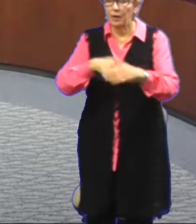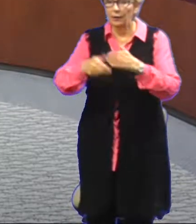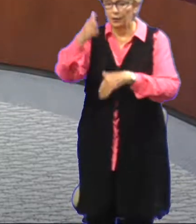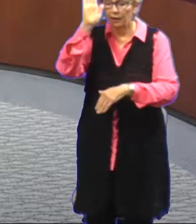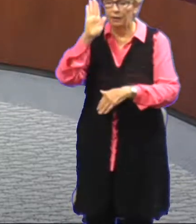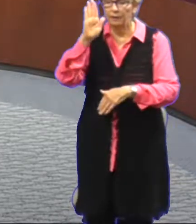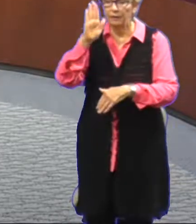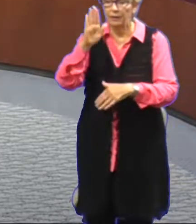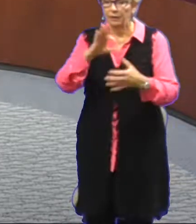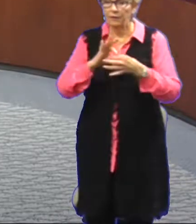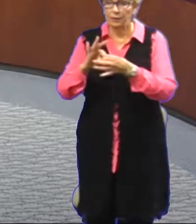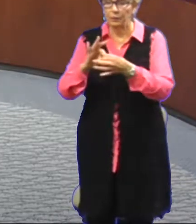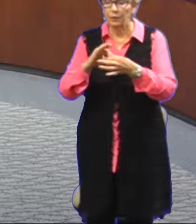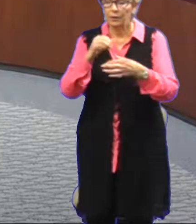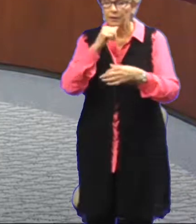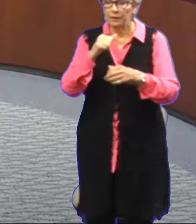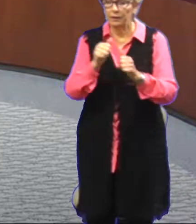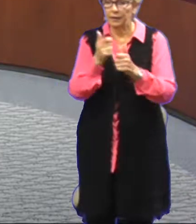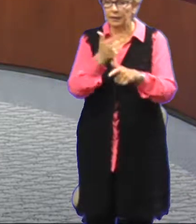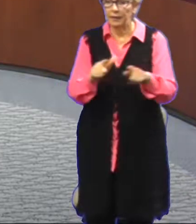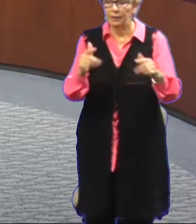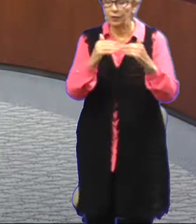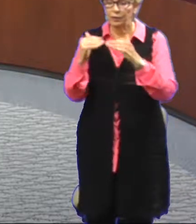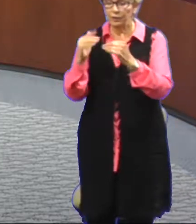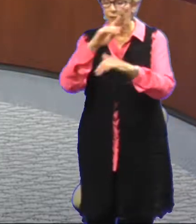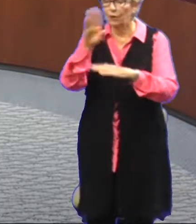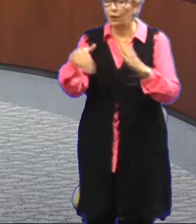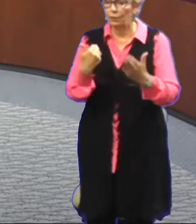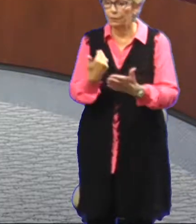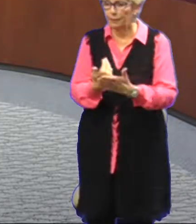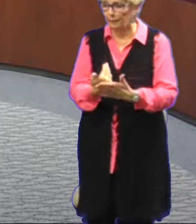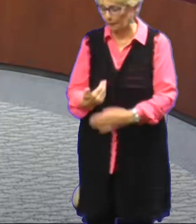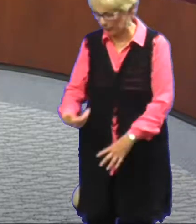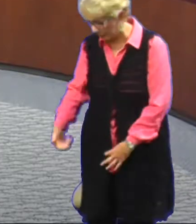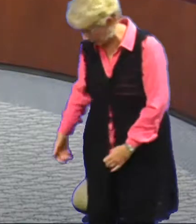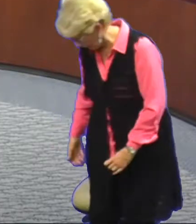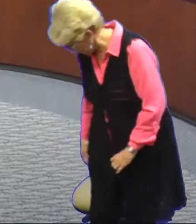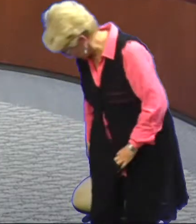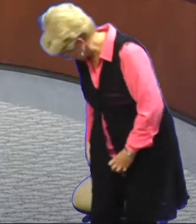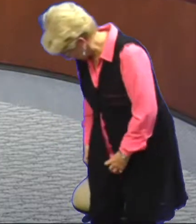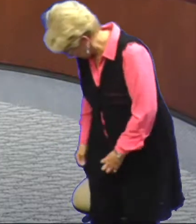under God, indivisible, with liberty and justice for all.